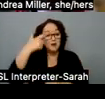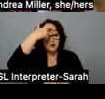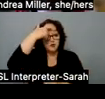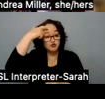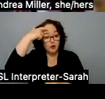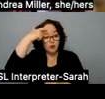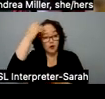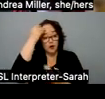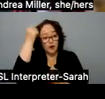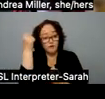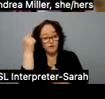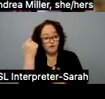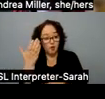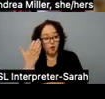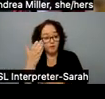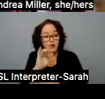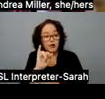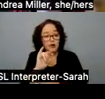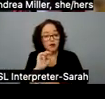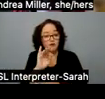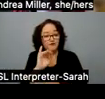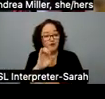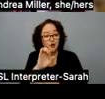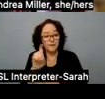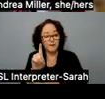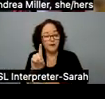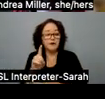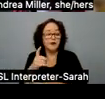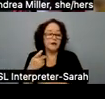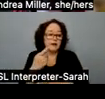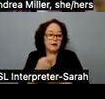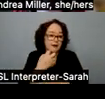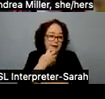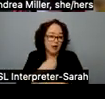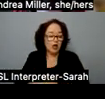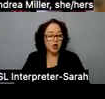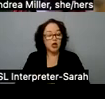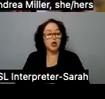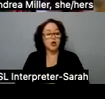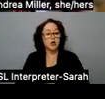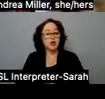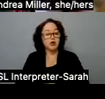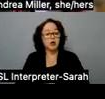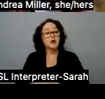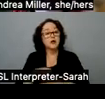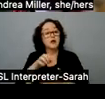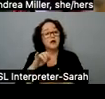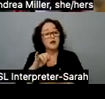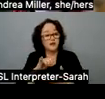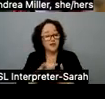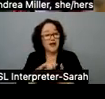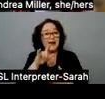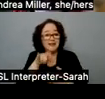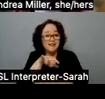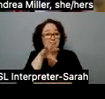back. How we offer trauma-informed care in those pieces. And that piece has to follow in